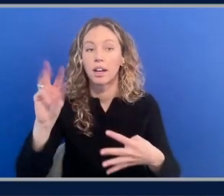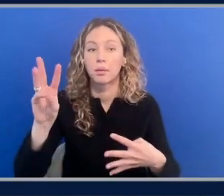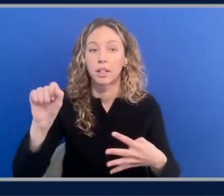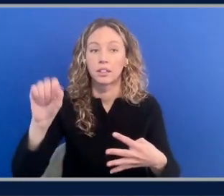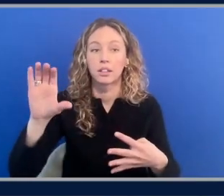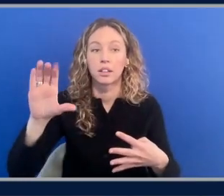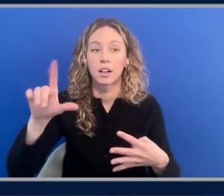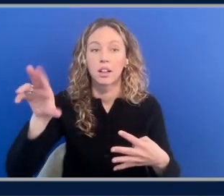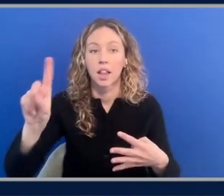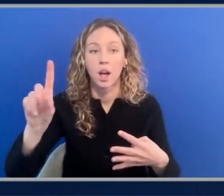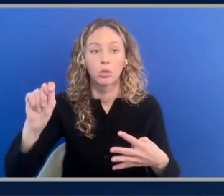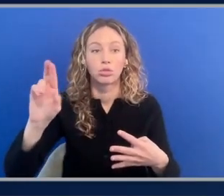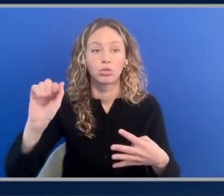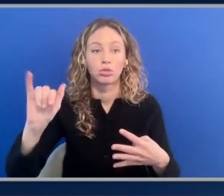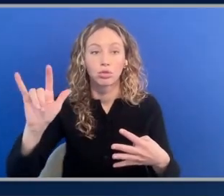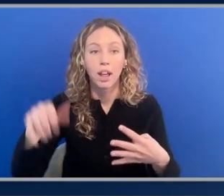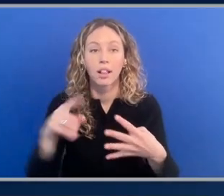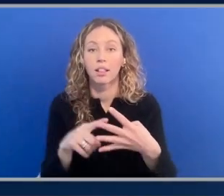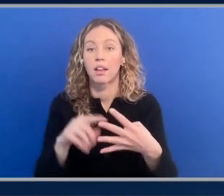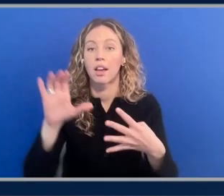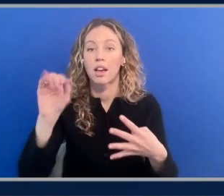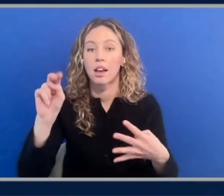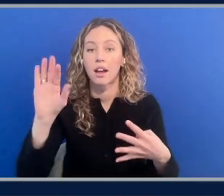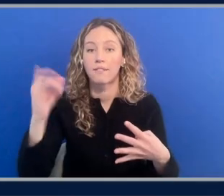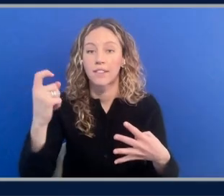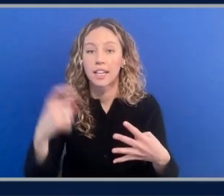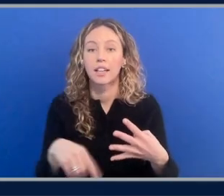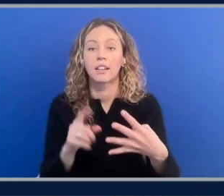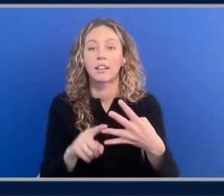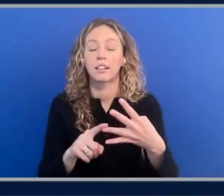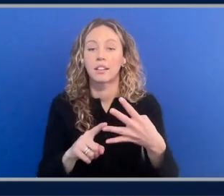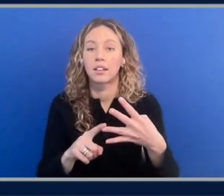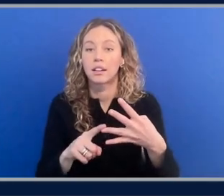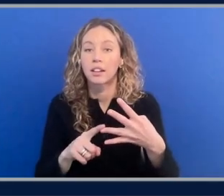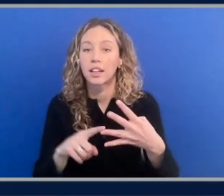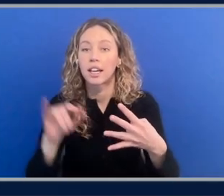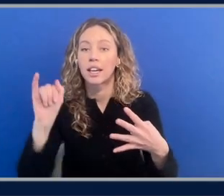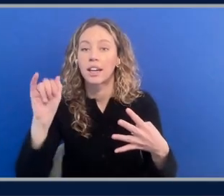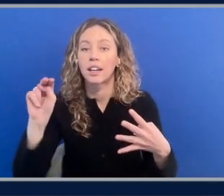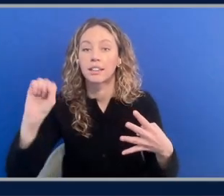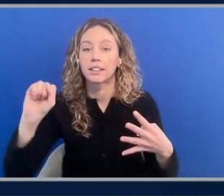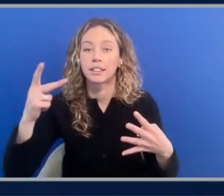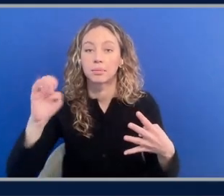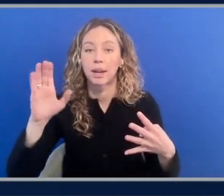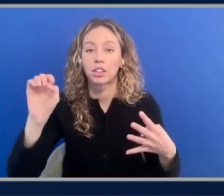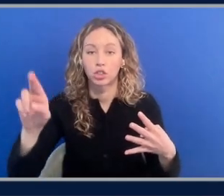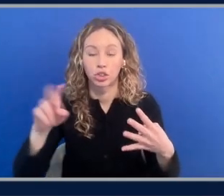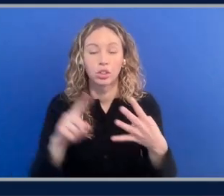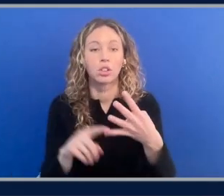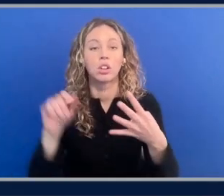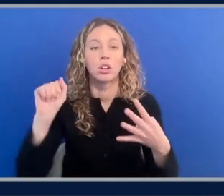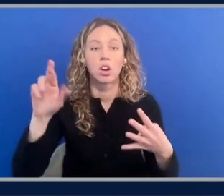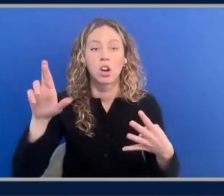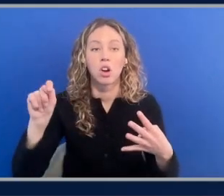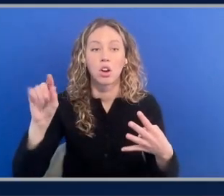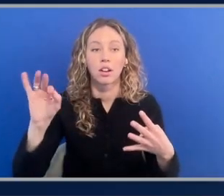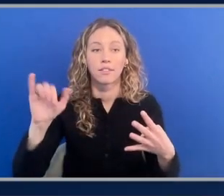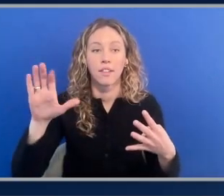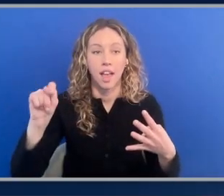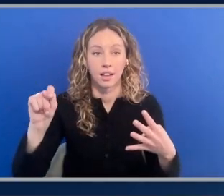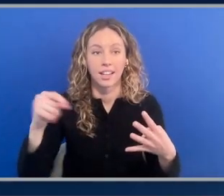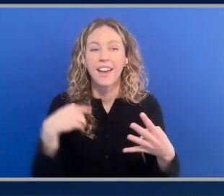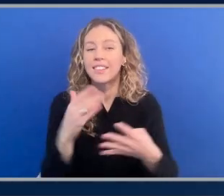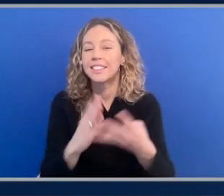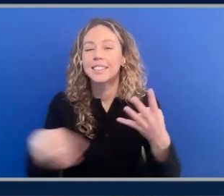CloudTrail, AWS Config, Amazon Inspector, or AWS Artifact. And we got some folks in the chat that have some opinions about